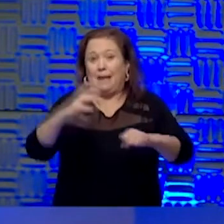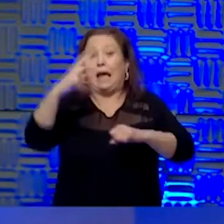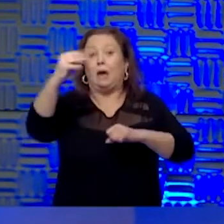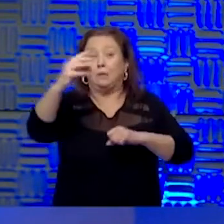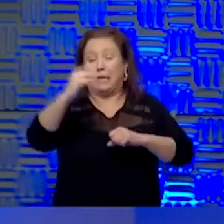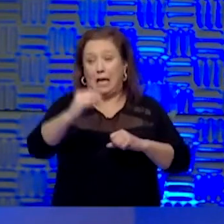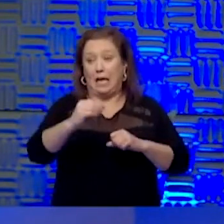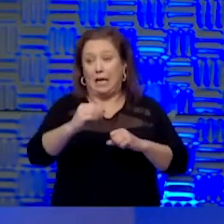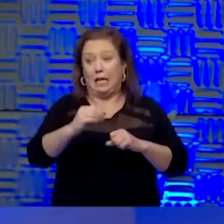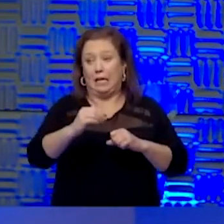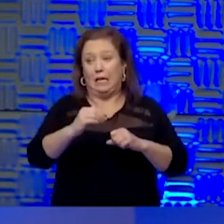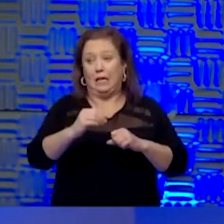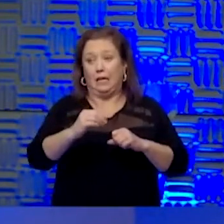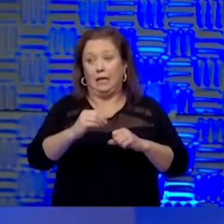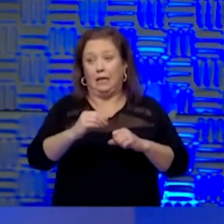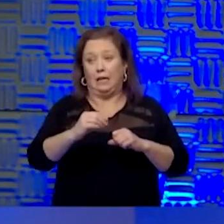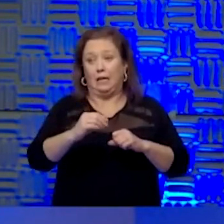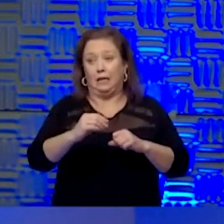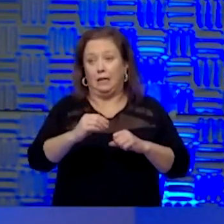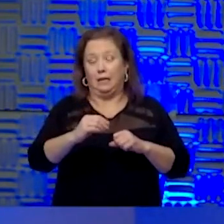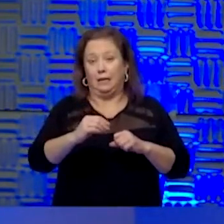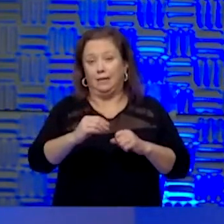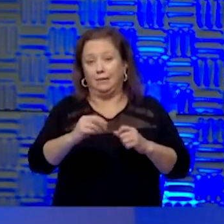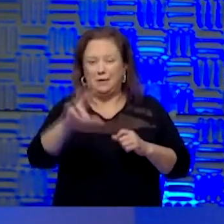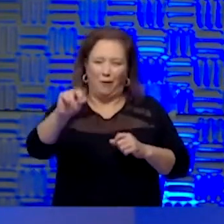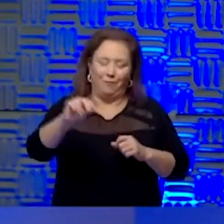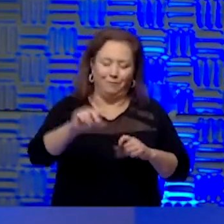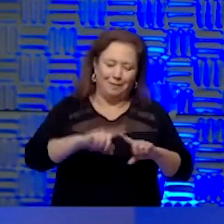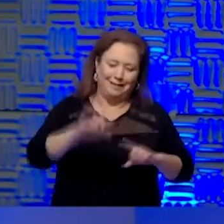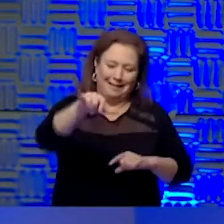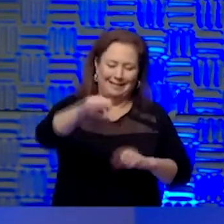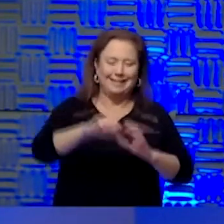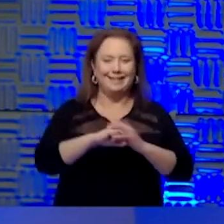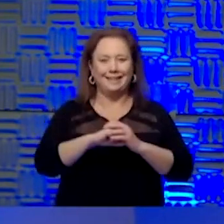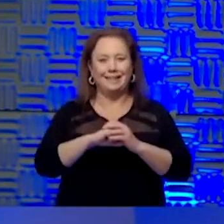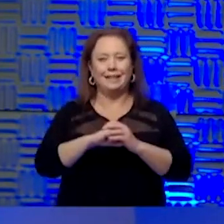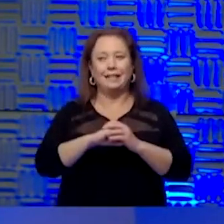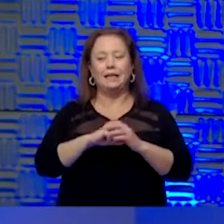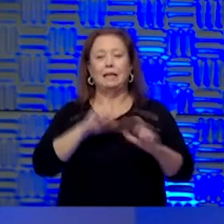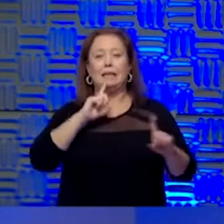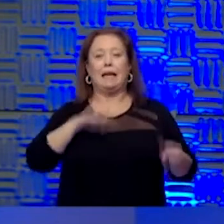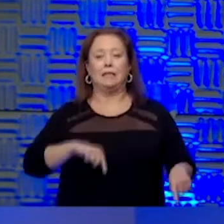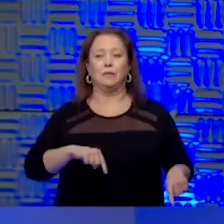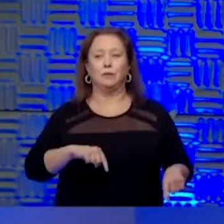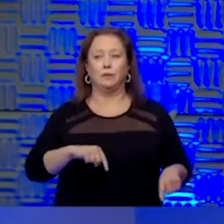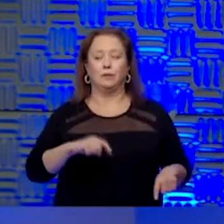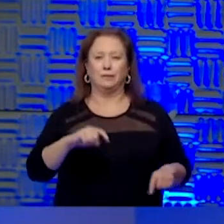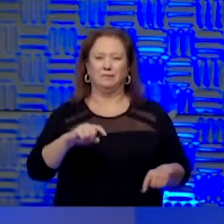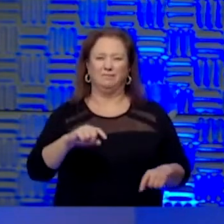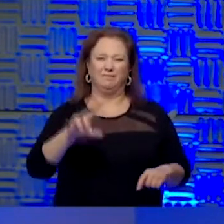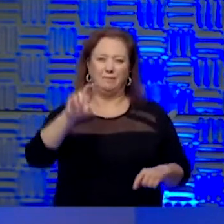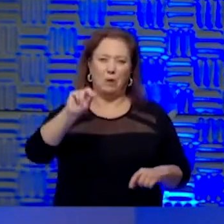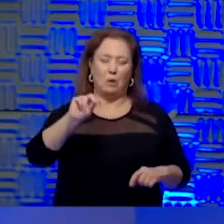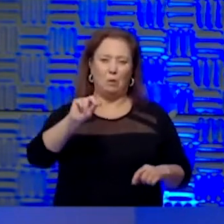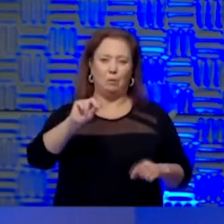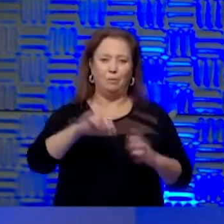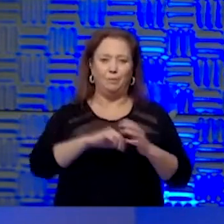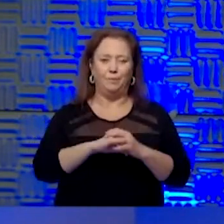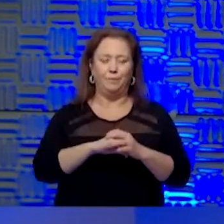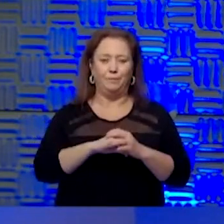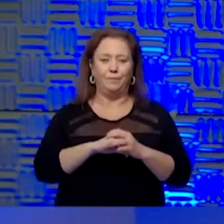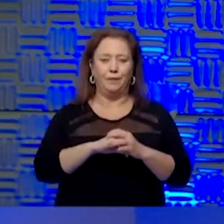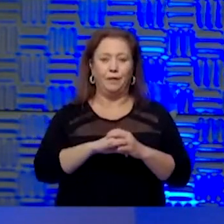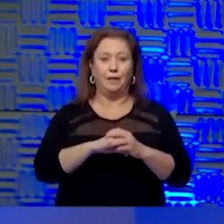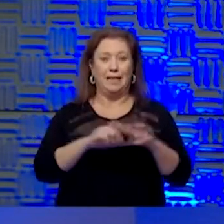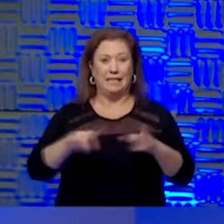outside, no, but yes. No, I think the ultimate answer is probably no, but is